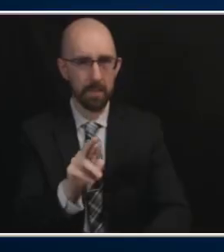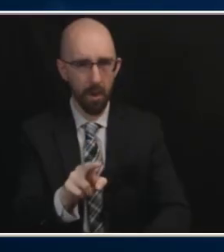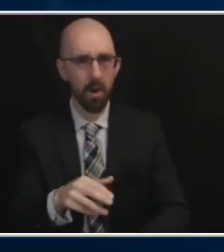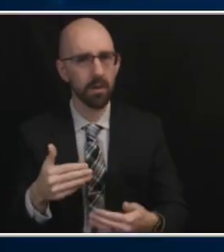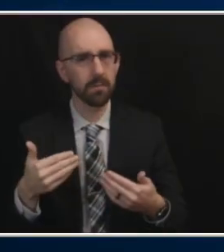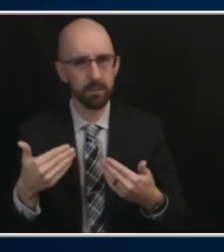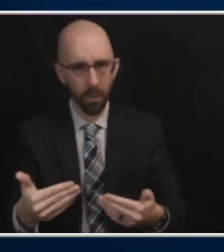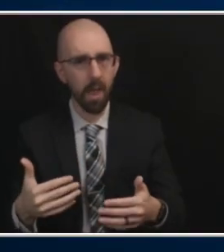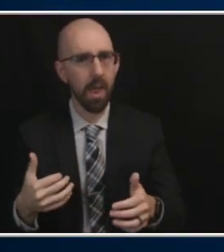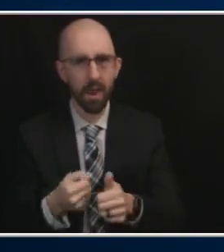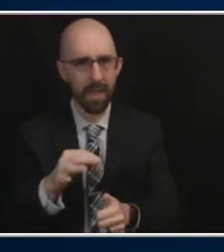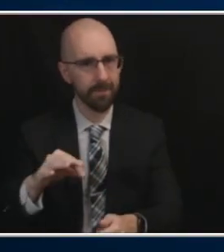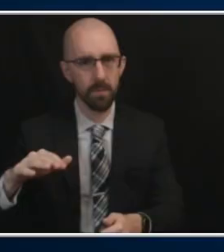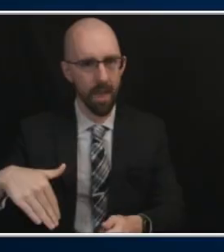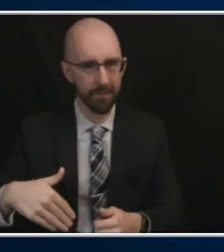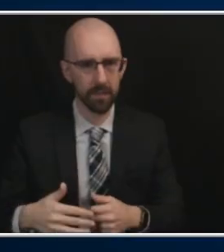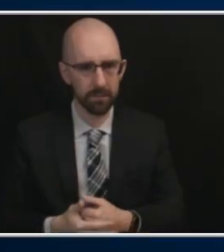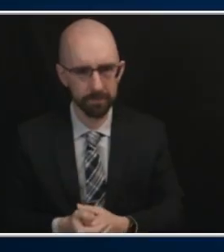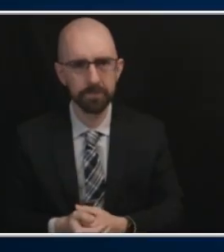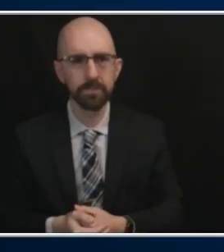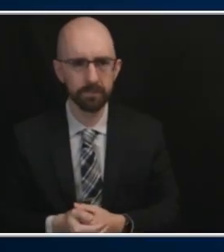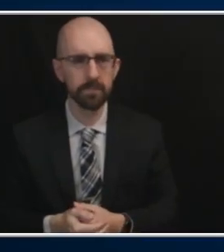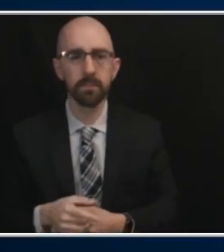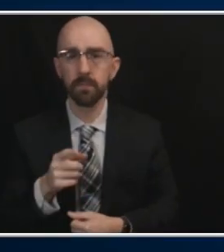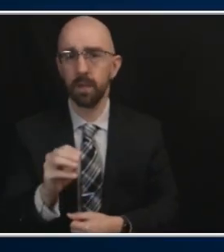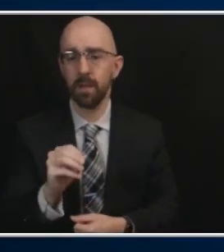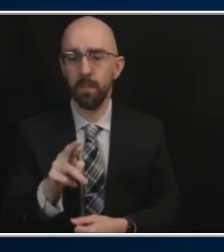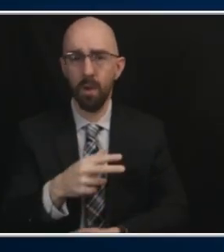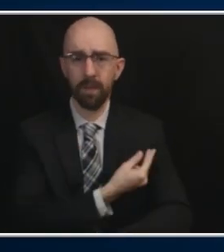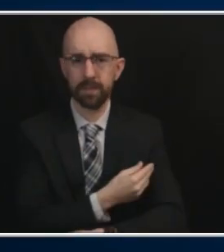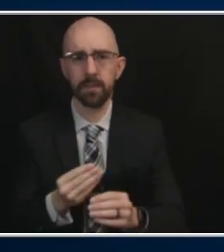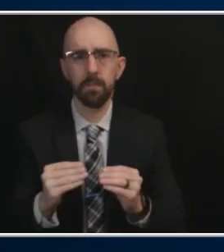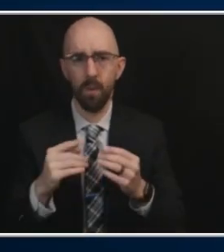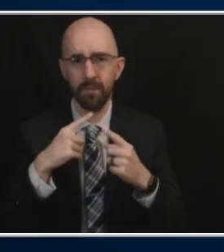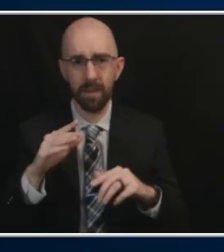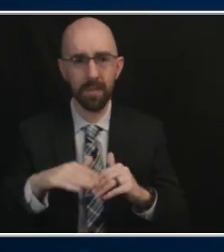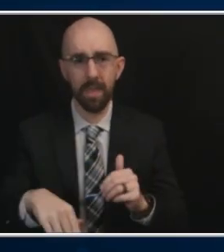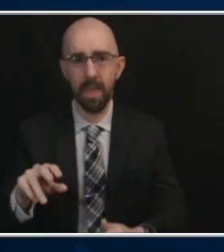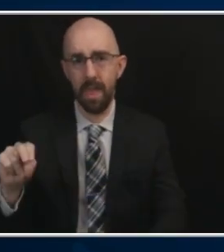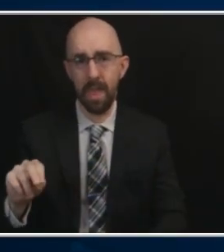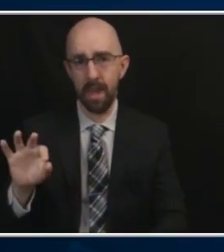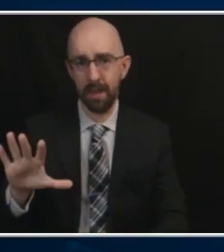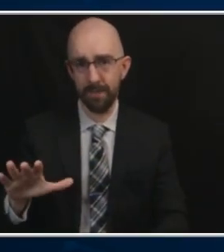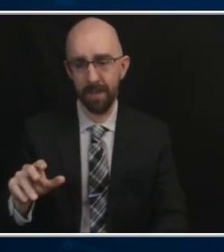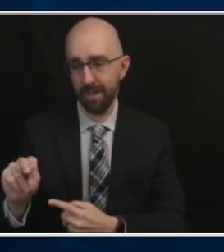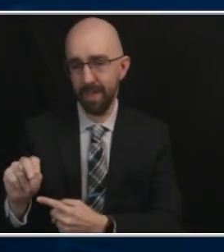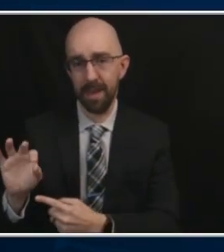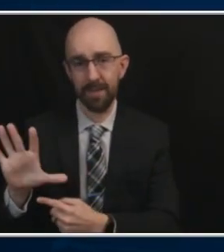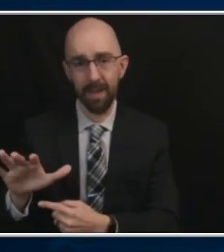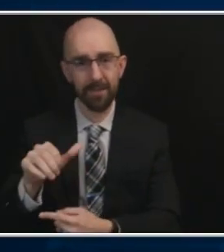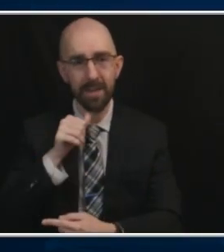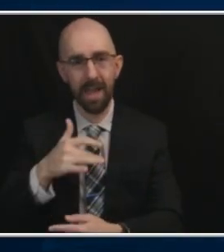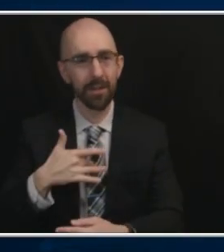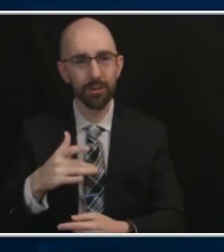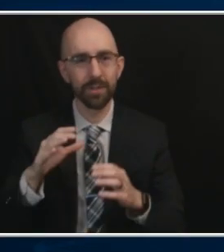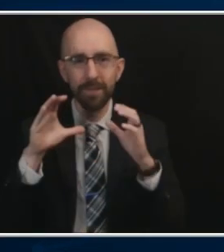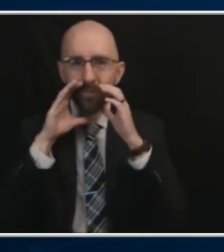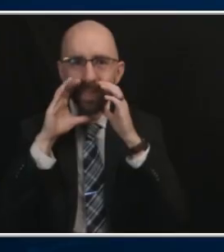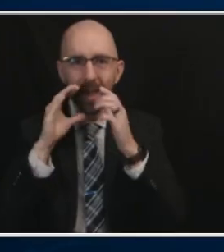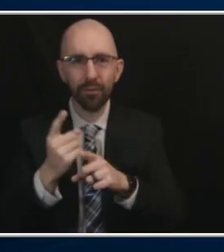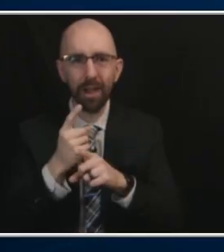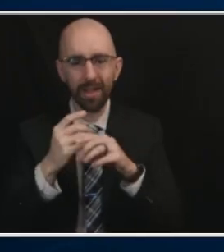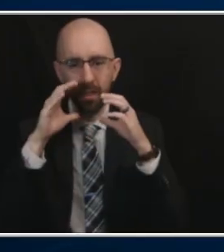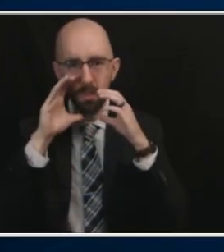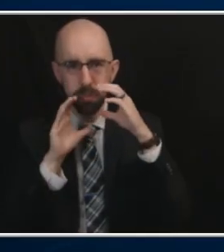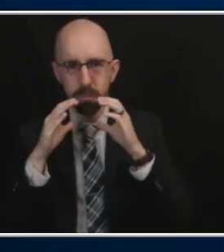Yeah. MMR vaccine is certainly more effective than N95, especially since N95s are not usually fitted correctly. So That's absolutely